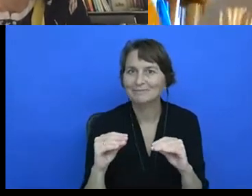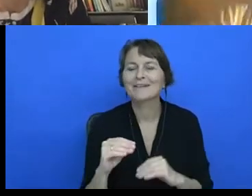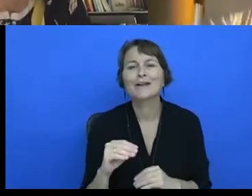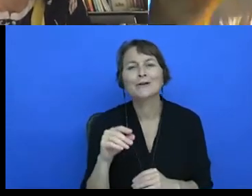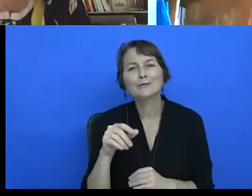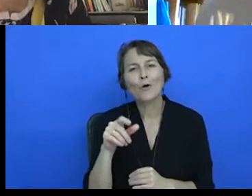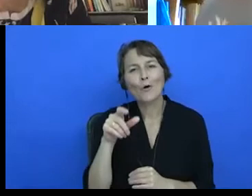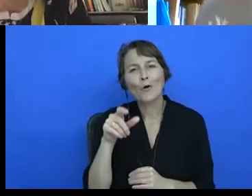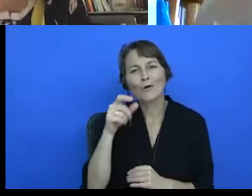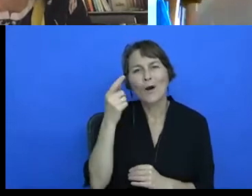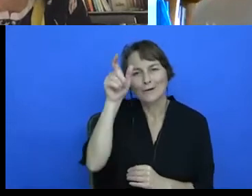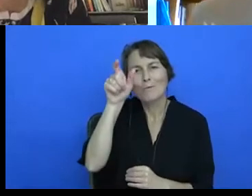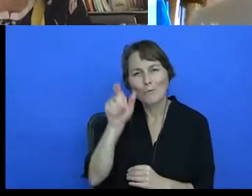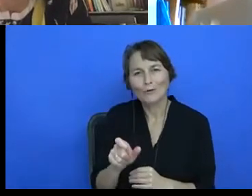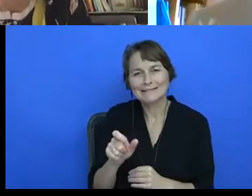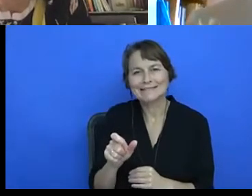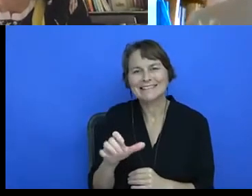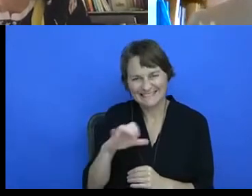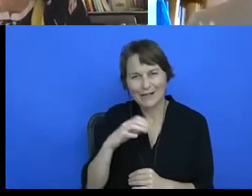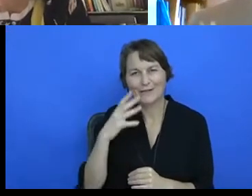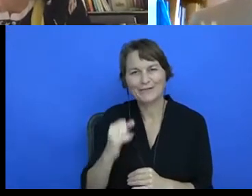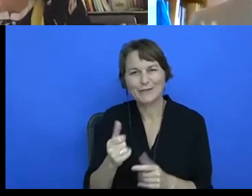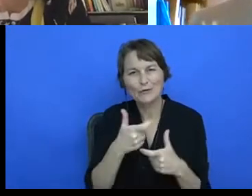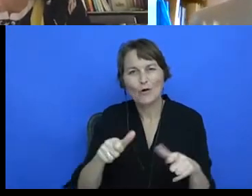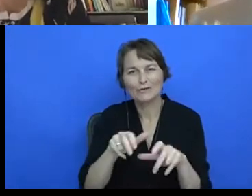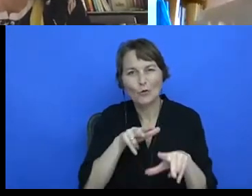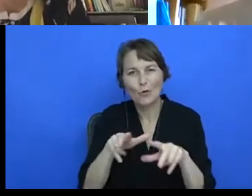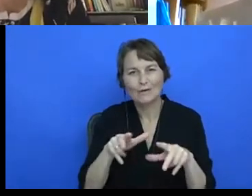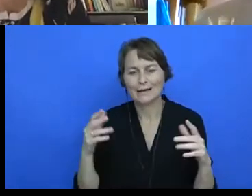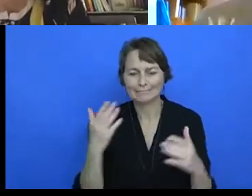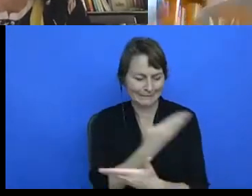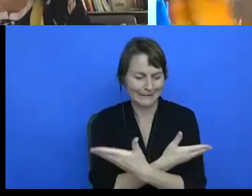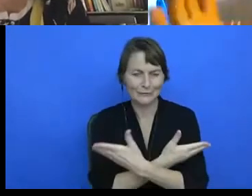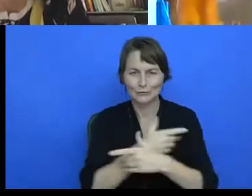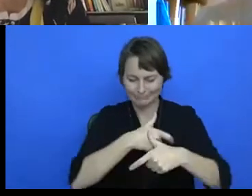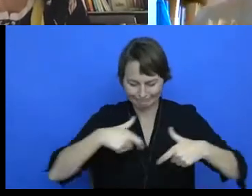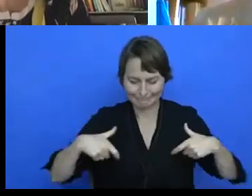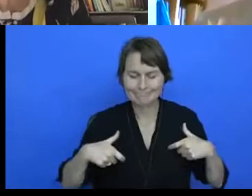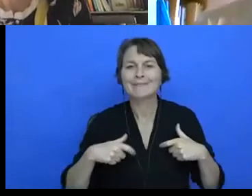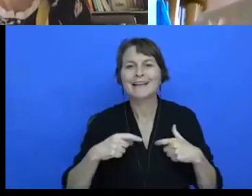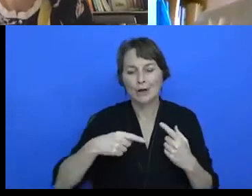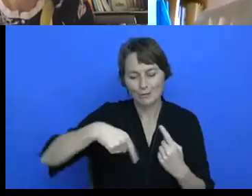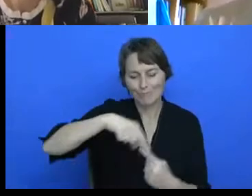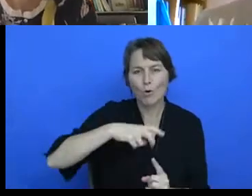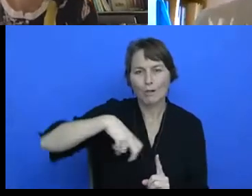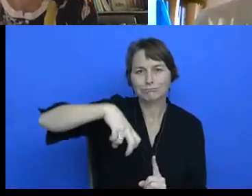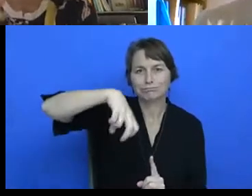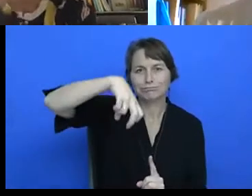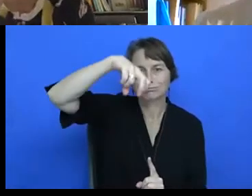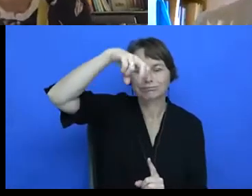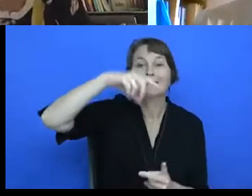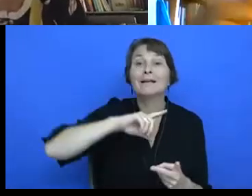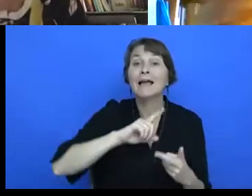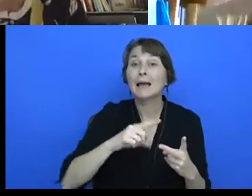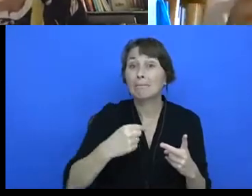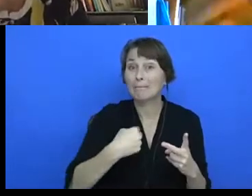and did a pole dance demonstration. And I took everybody for a cycle ride with a GoPro and went